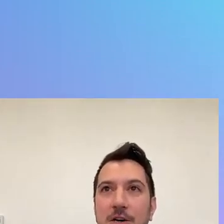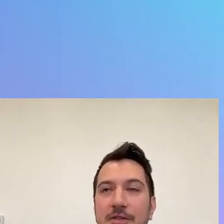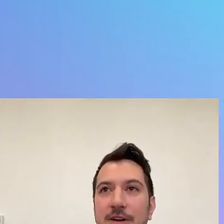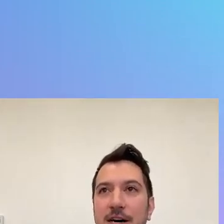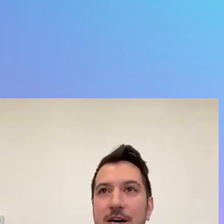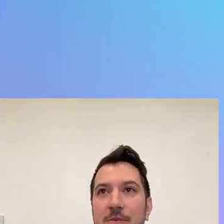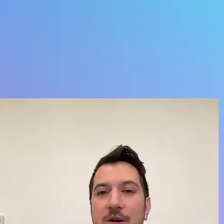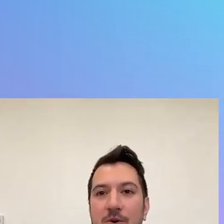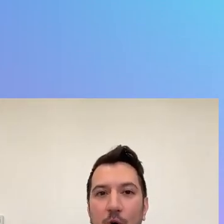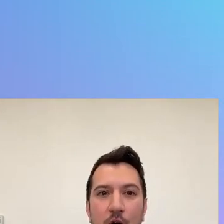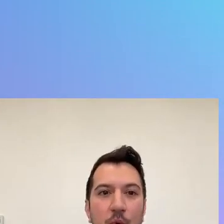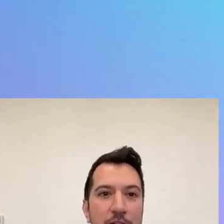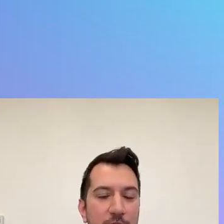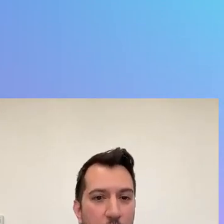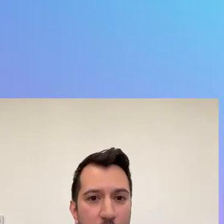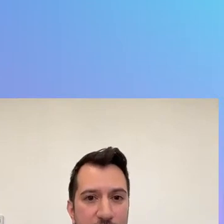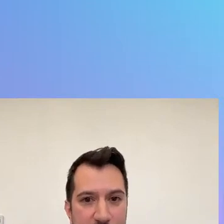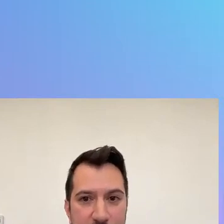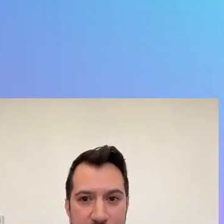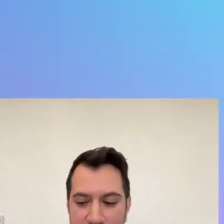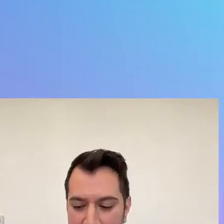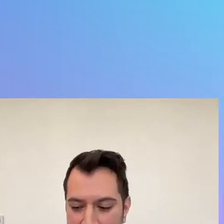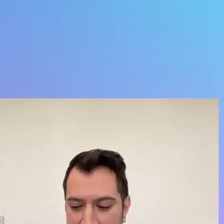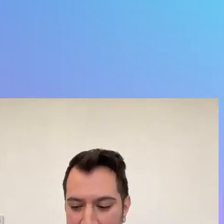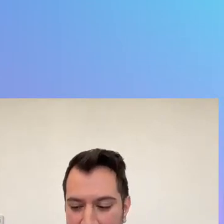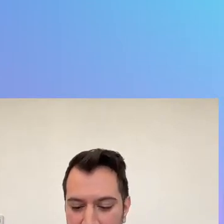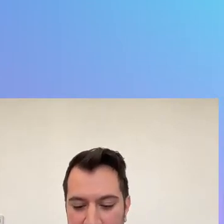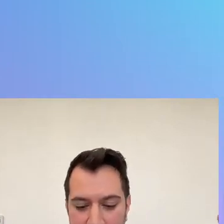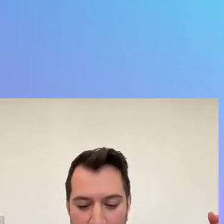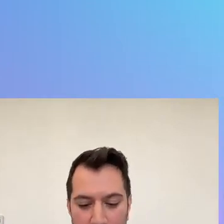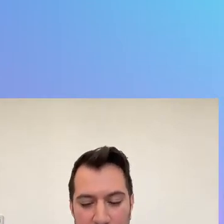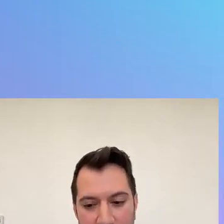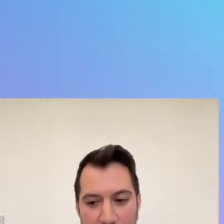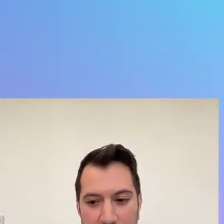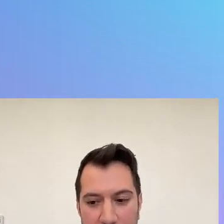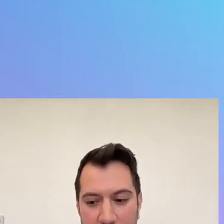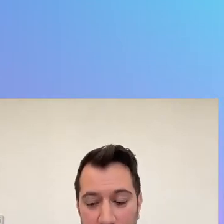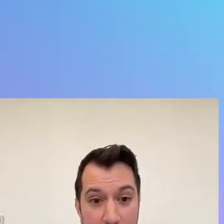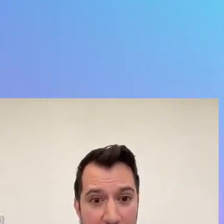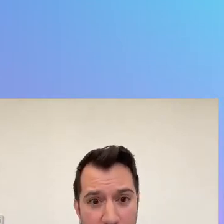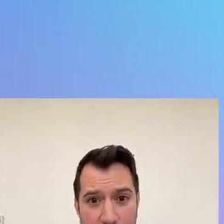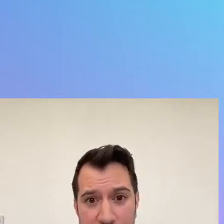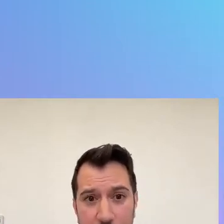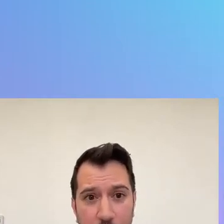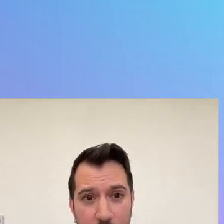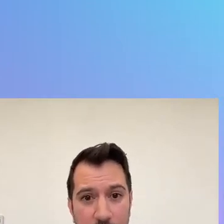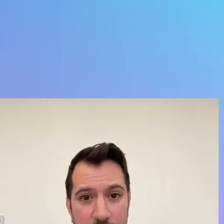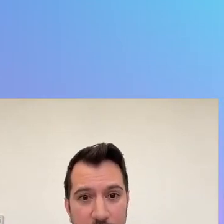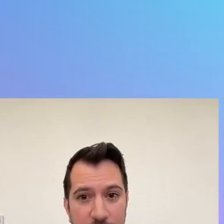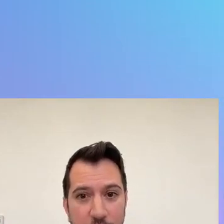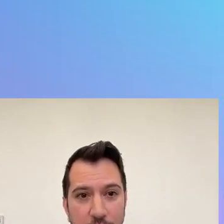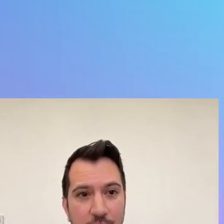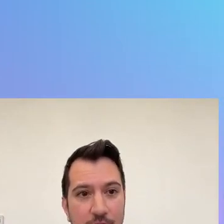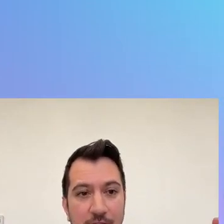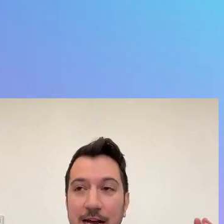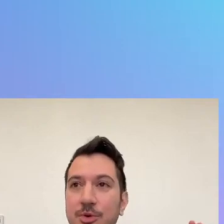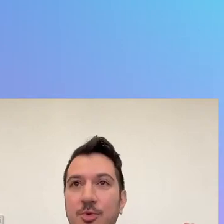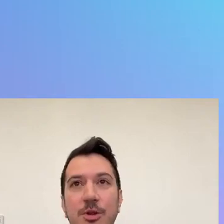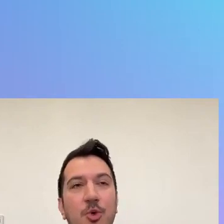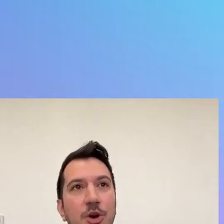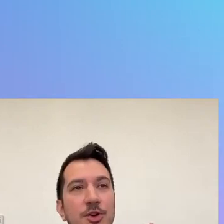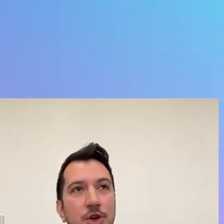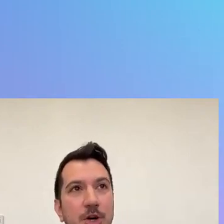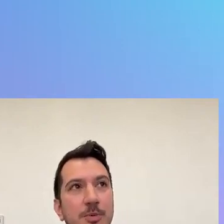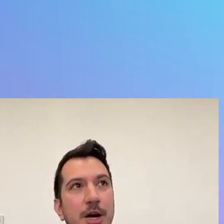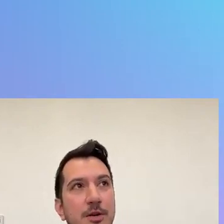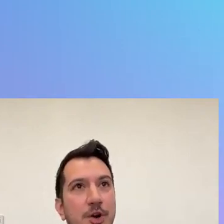scale of 108, 106, it actually gives more leeway when the background is darker. So I actually